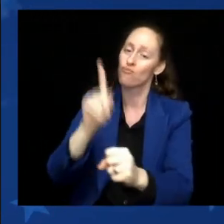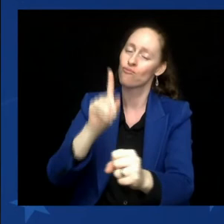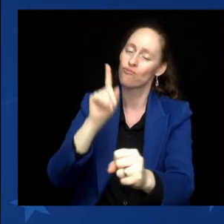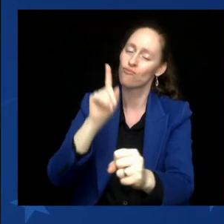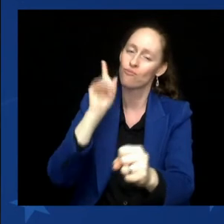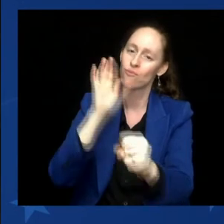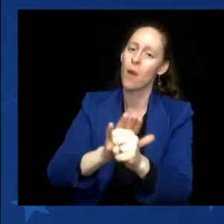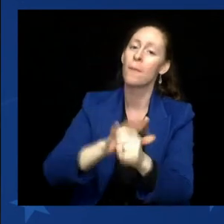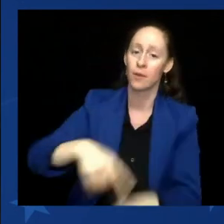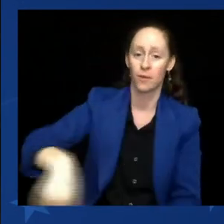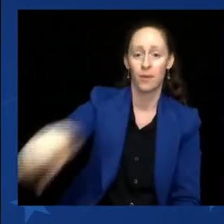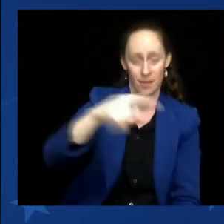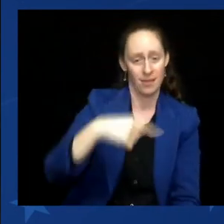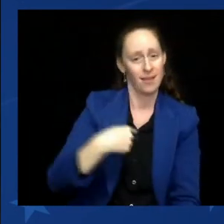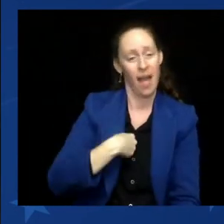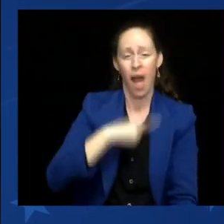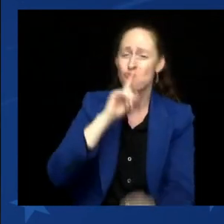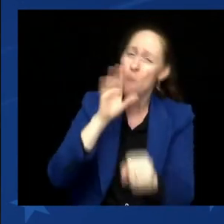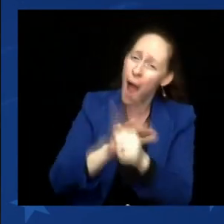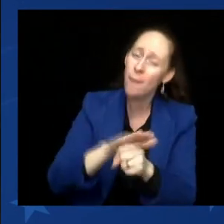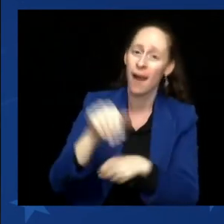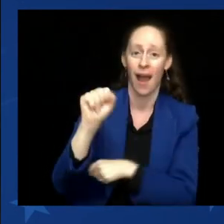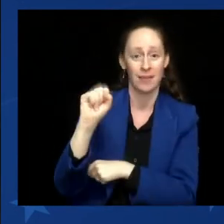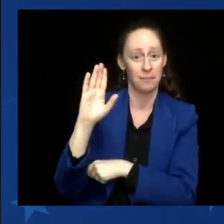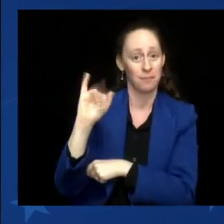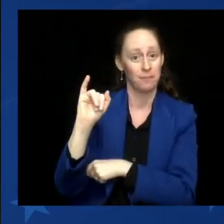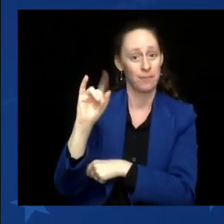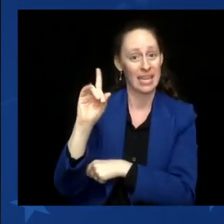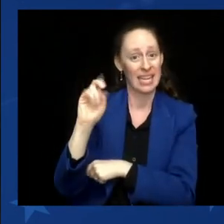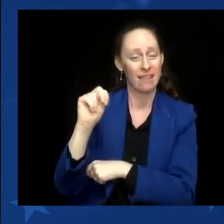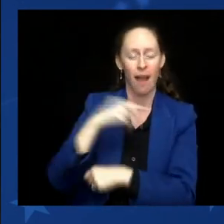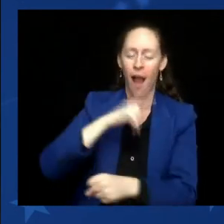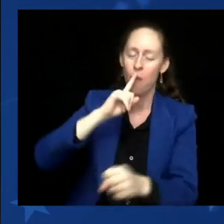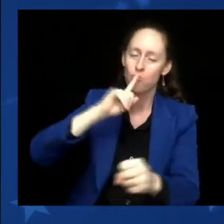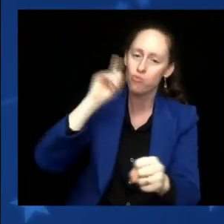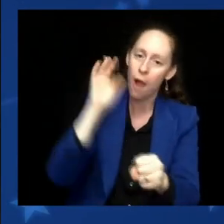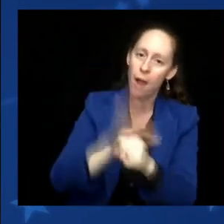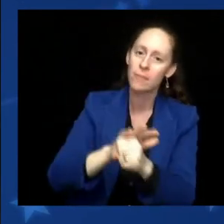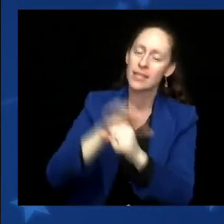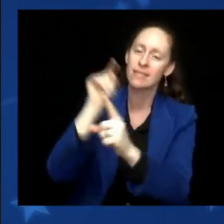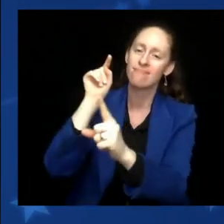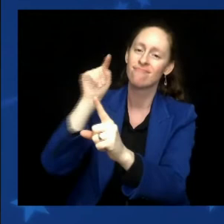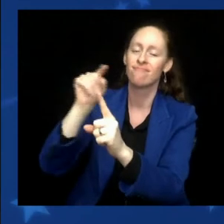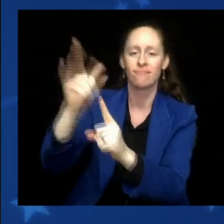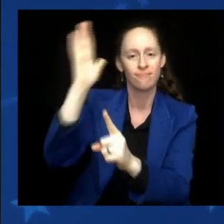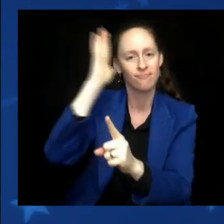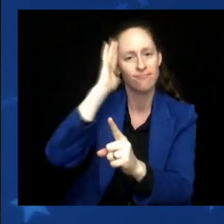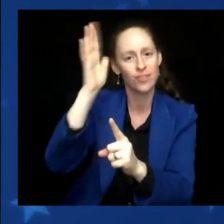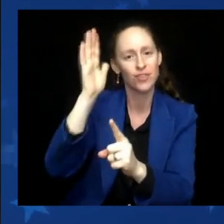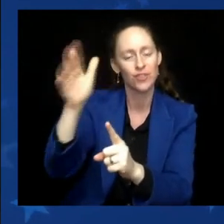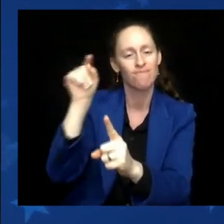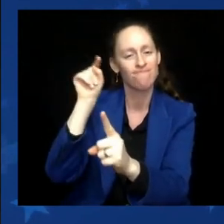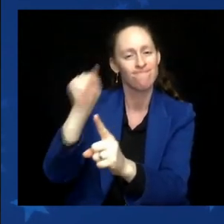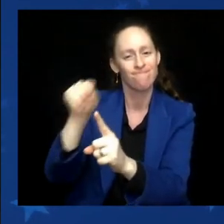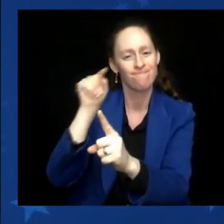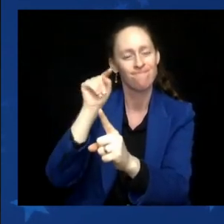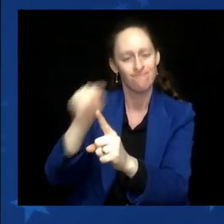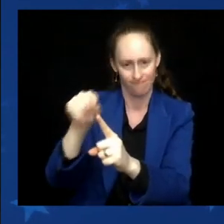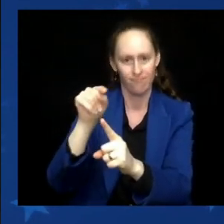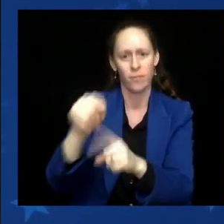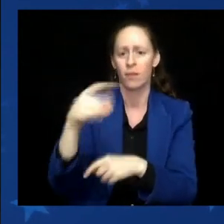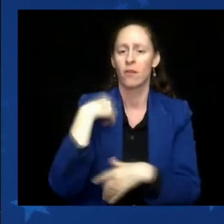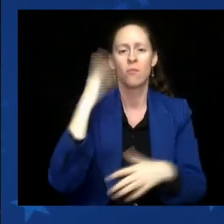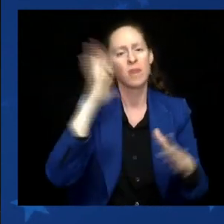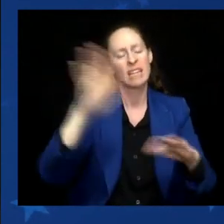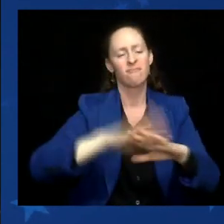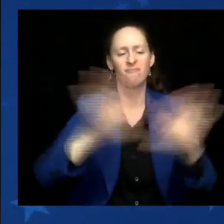you are. We're going to end cancer as we know it. Mark my words. We're going to create millions of new jobs in a